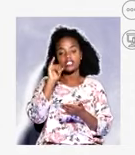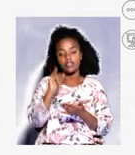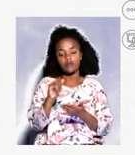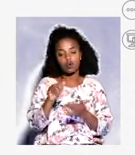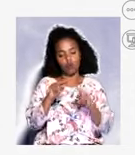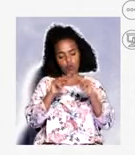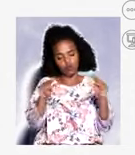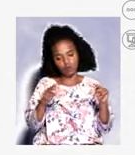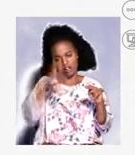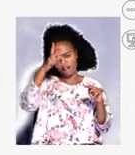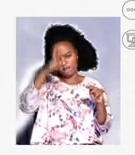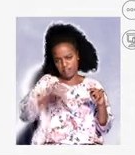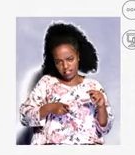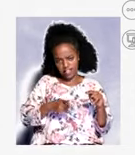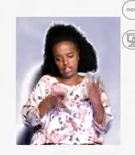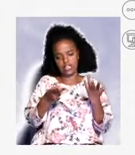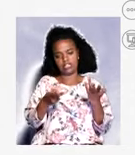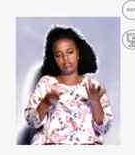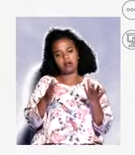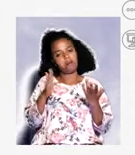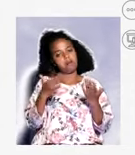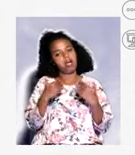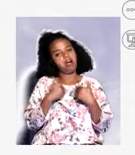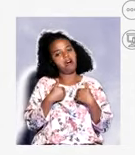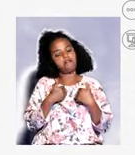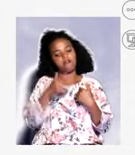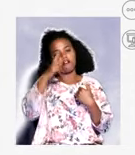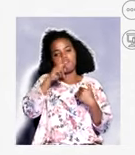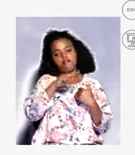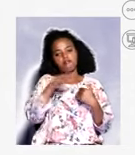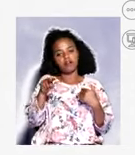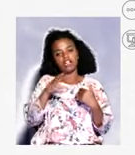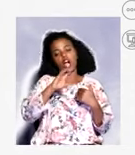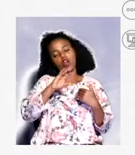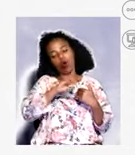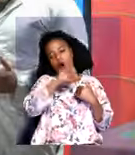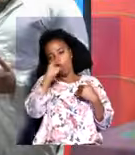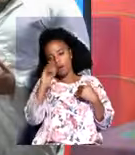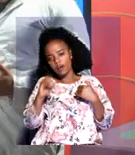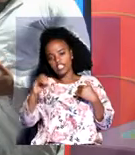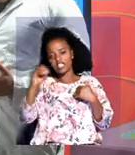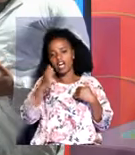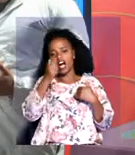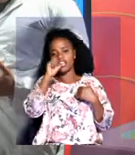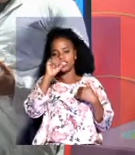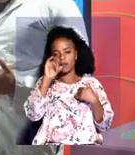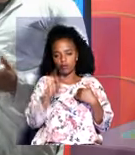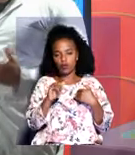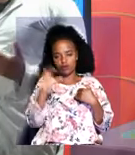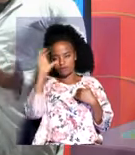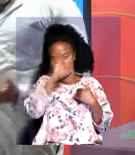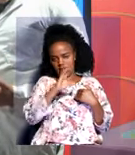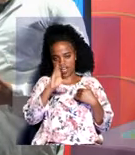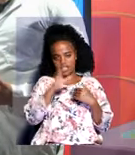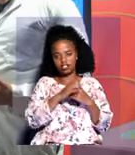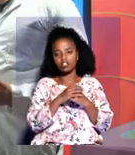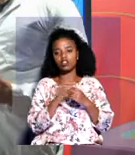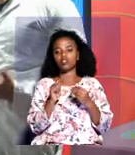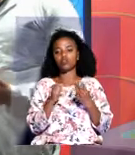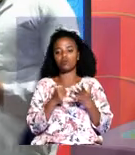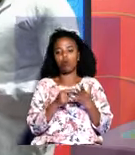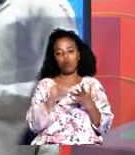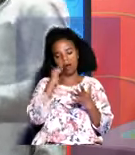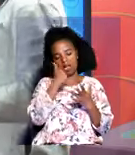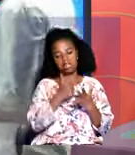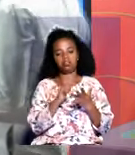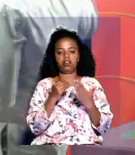horizontal, vertical, or it may have vertical and oblique and so on. So if it has, find its asymptotes, if